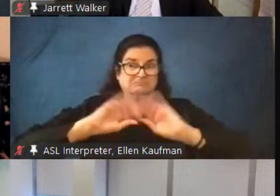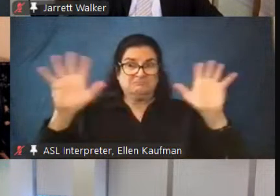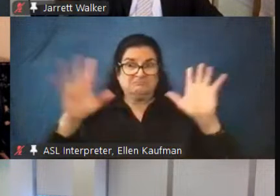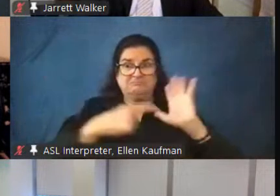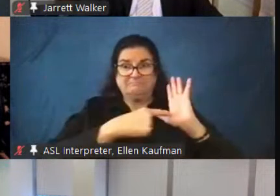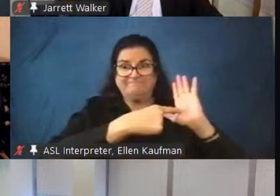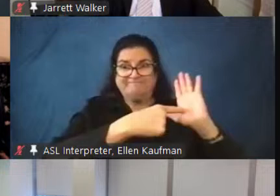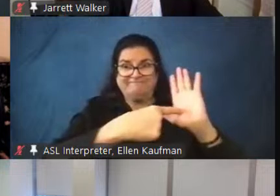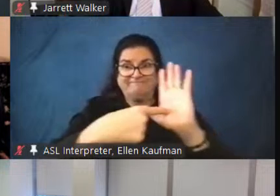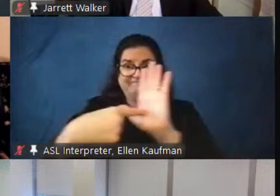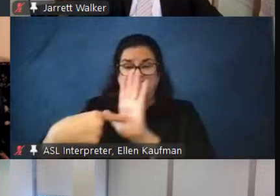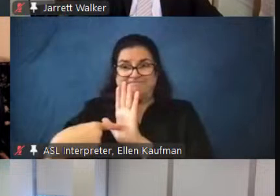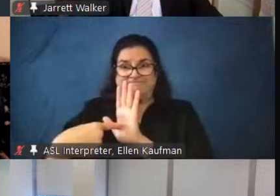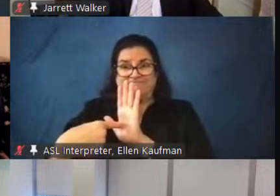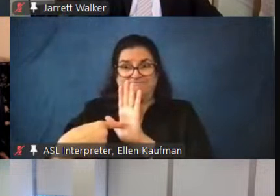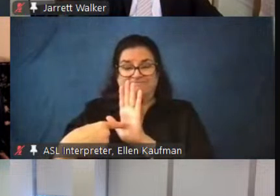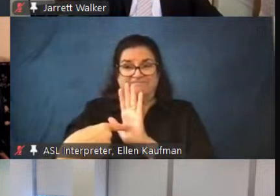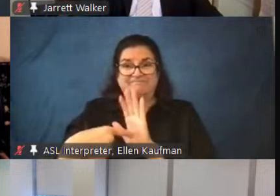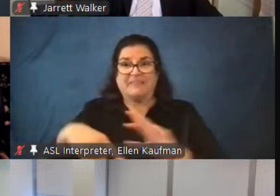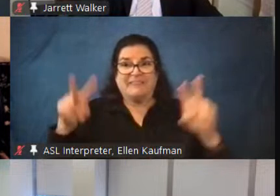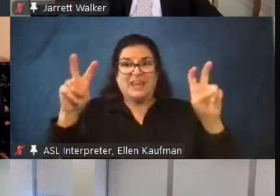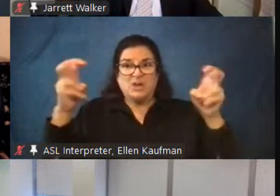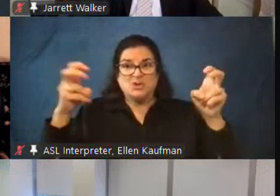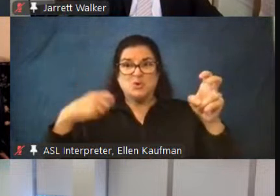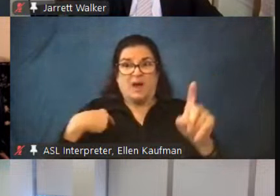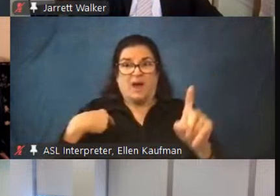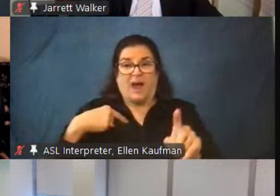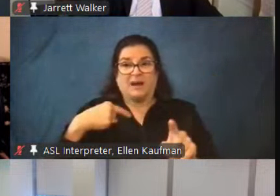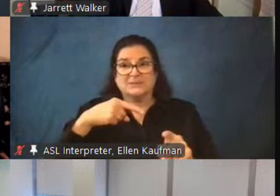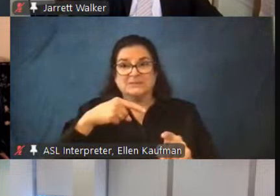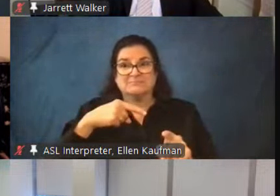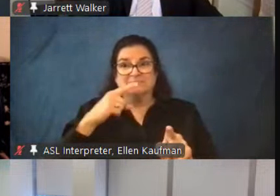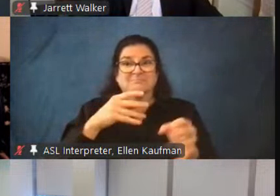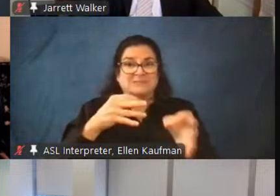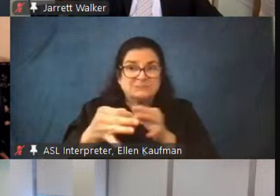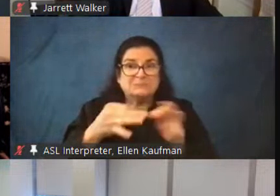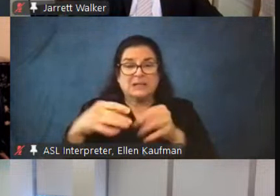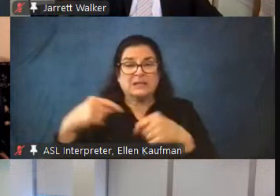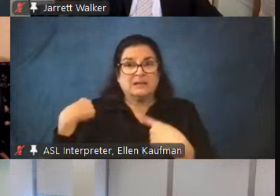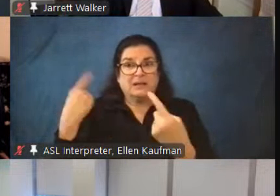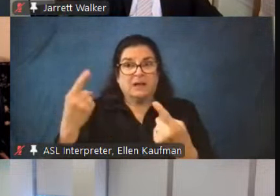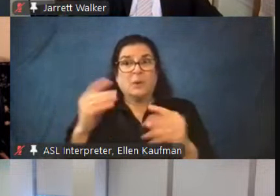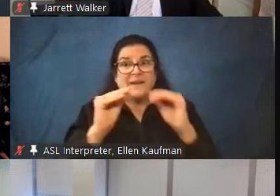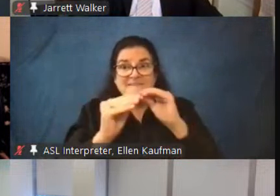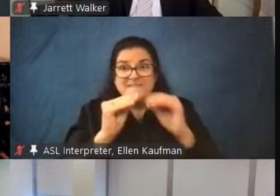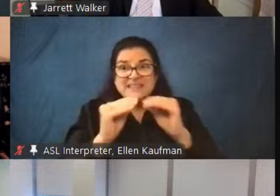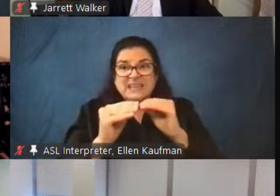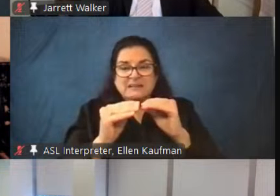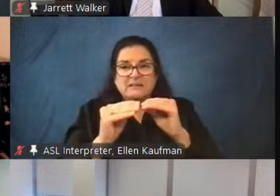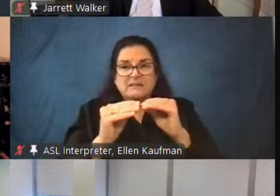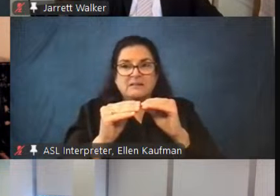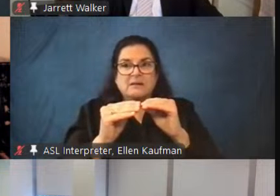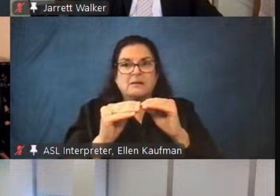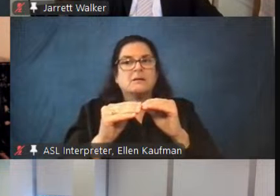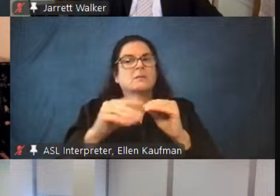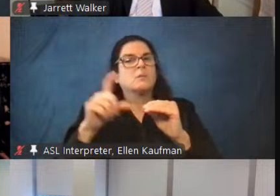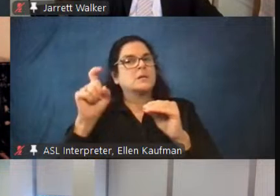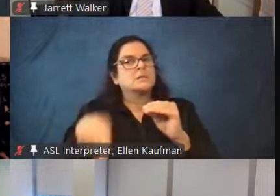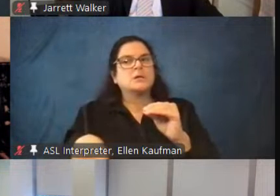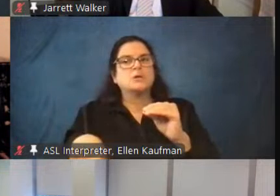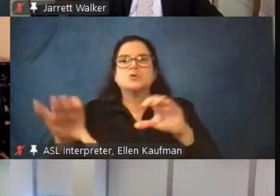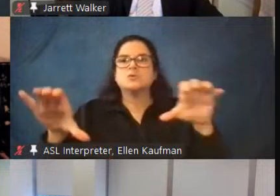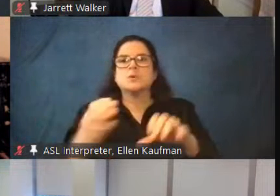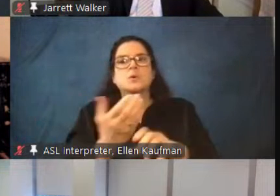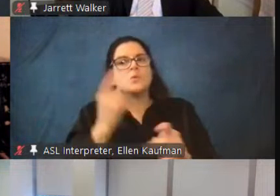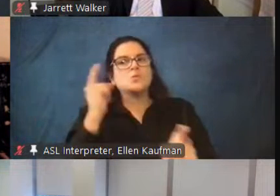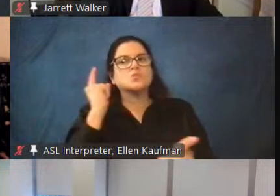reason why we're going to fix this problem. We need to fix it right. We have spent way too long patching together